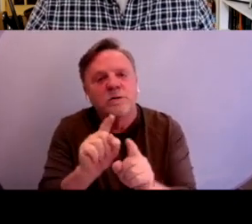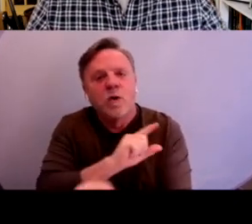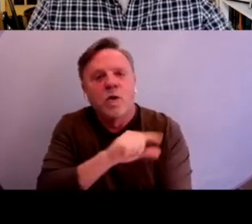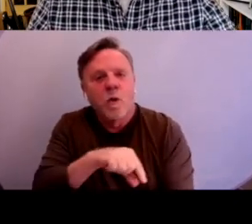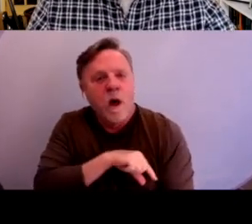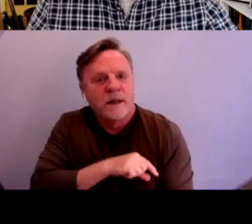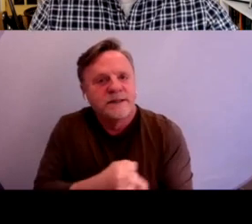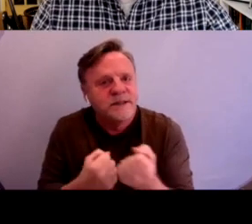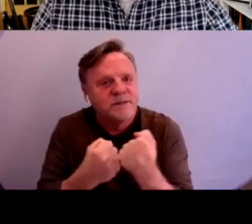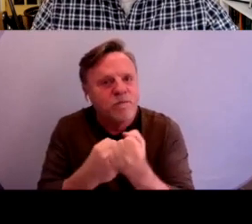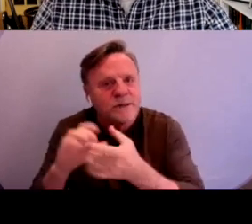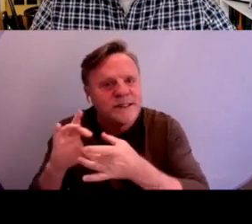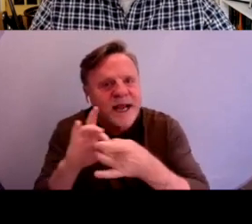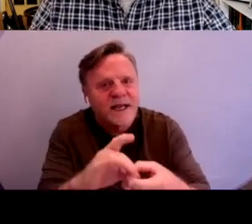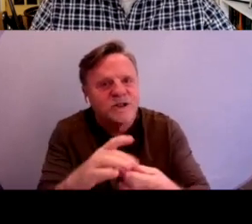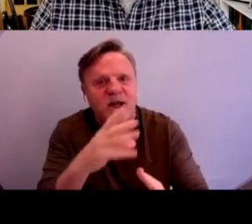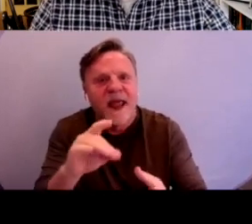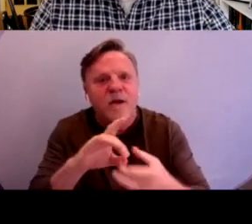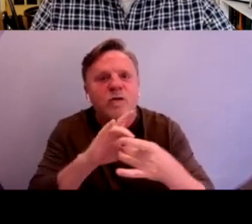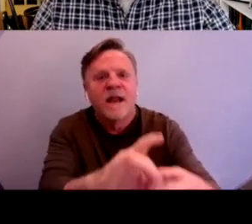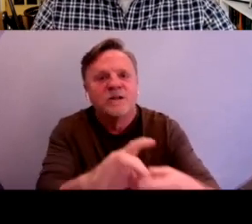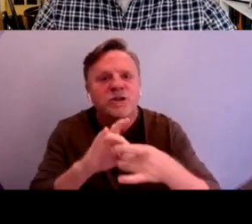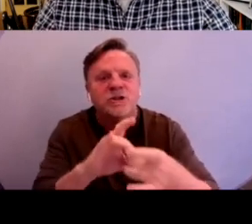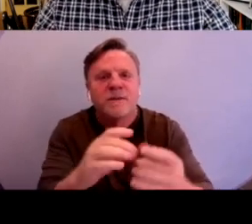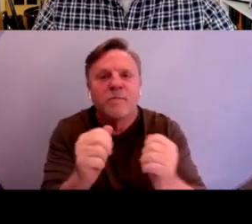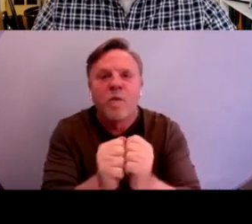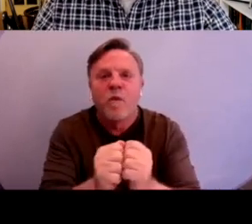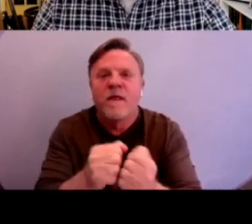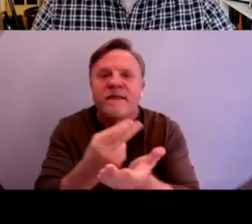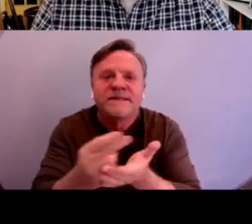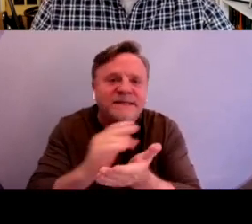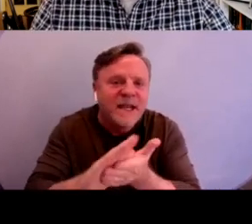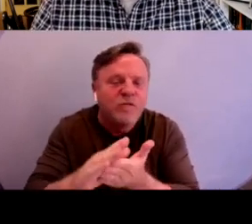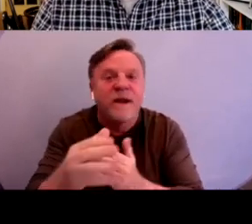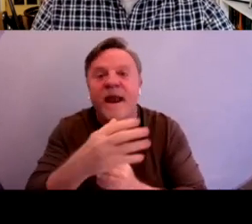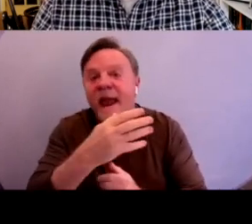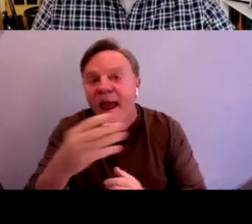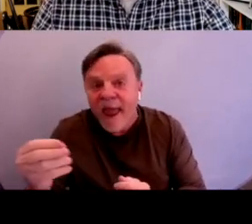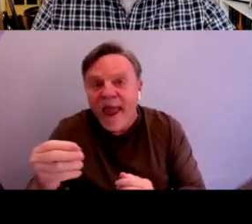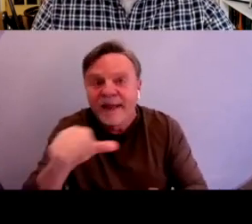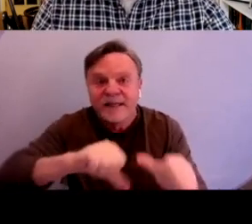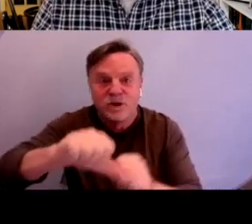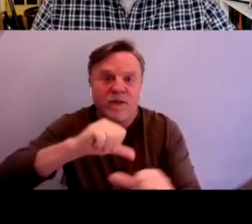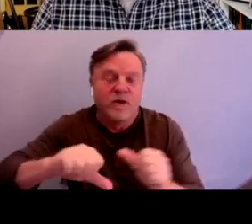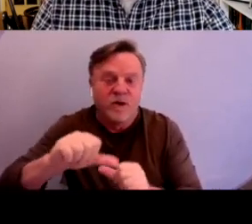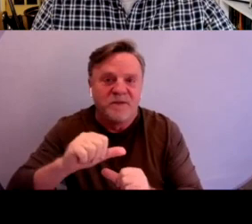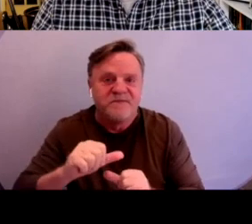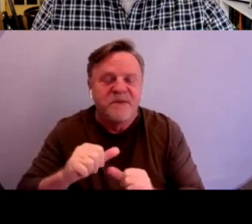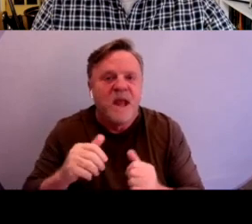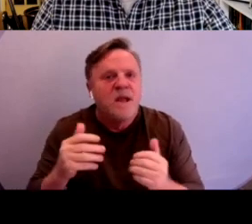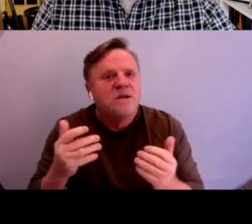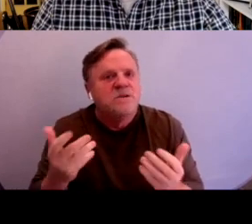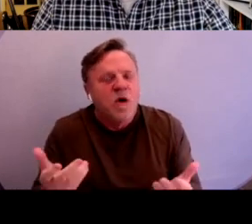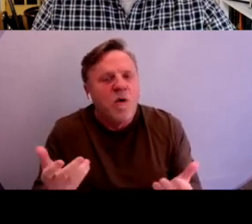supports connection and relationship with the sacred as well as each other. So it can